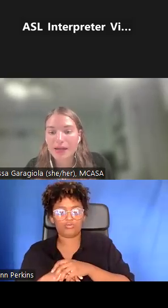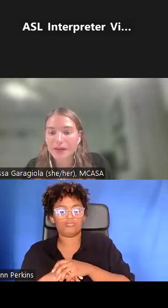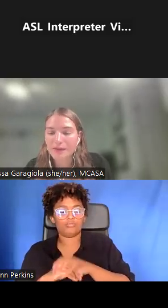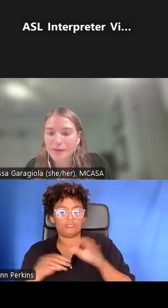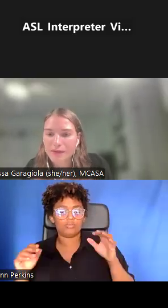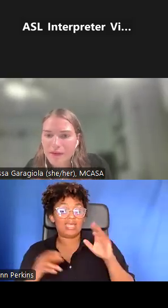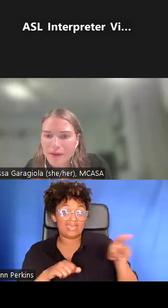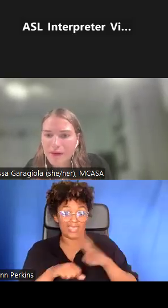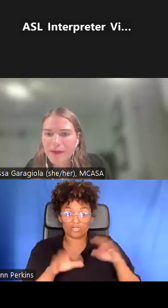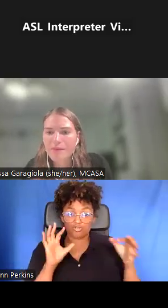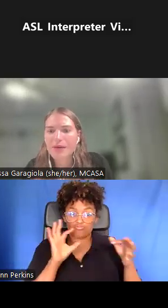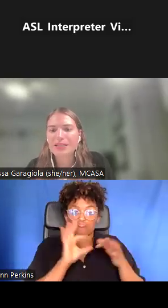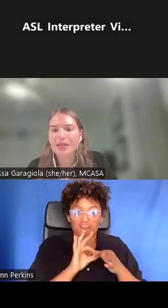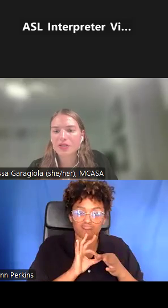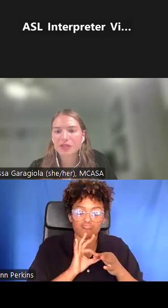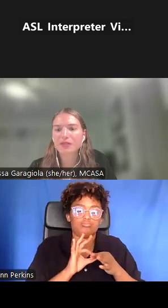praying,